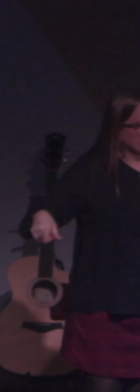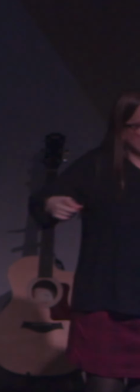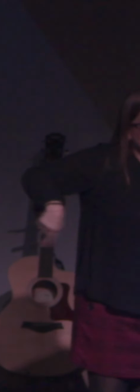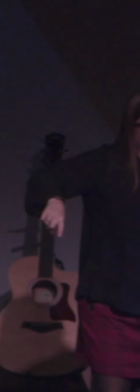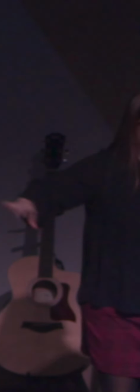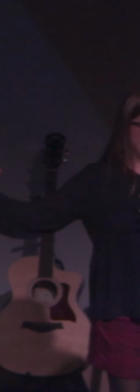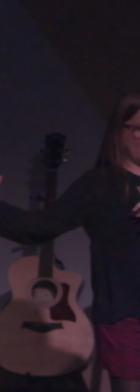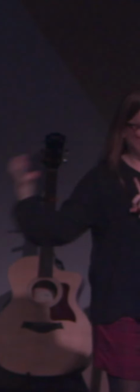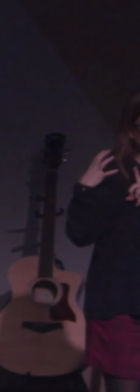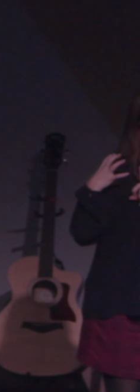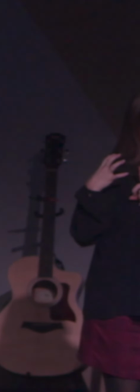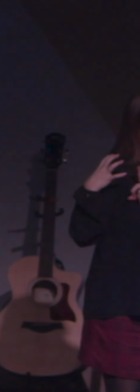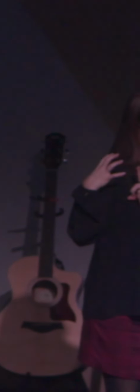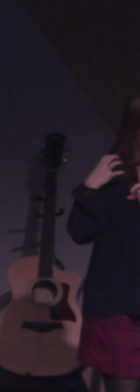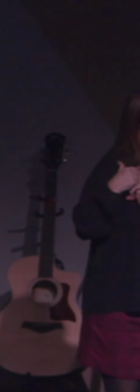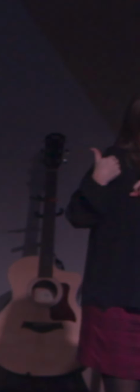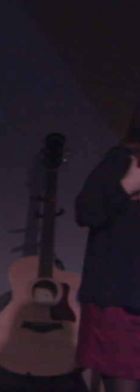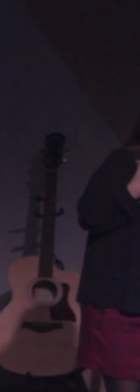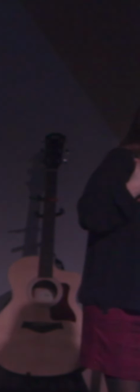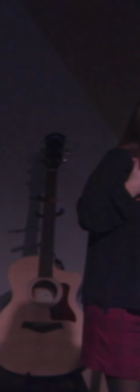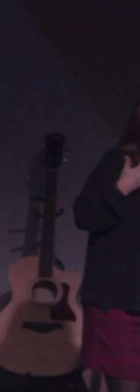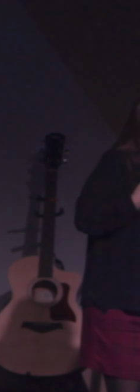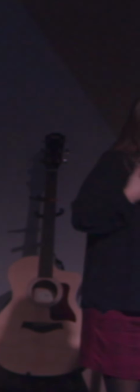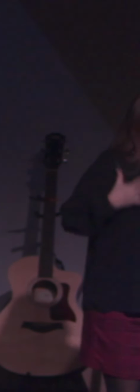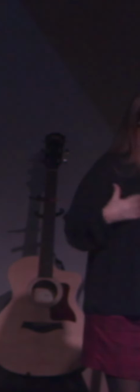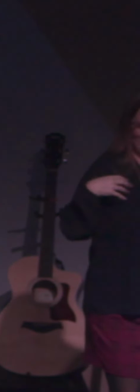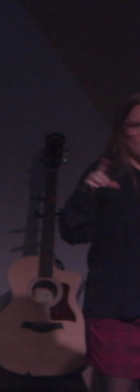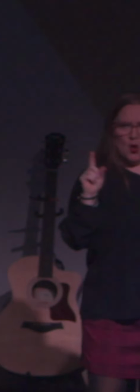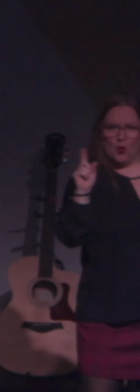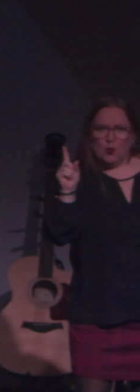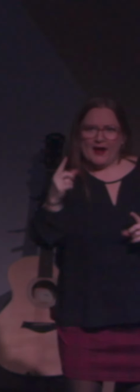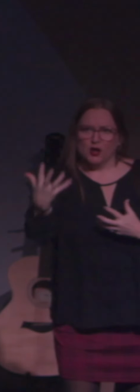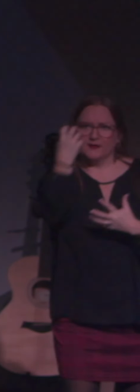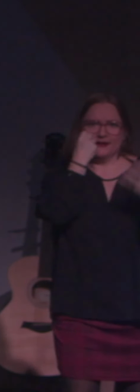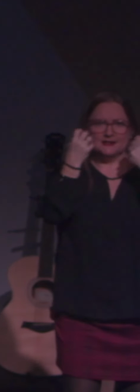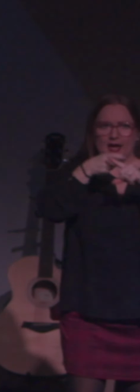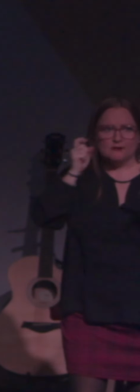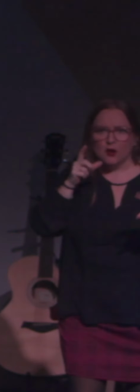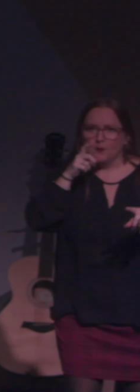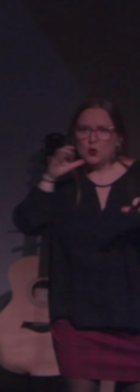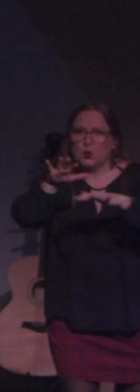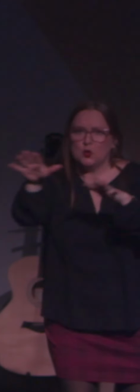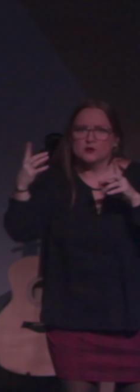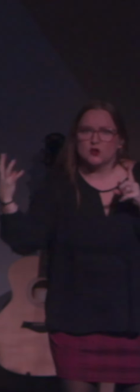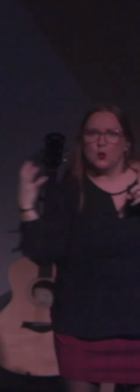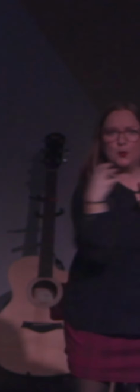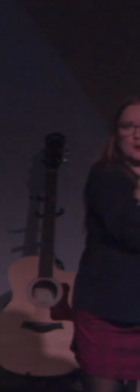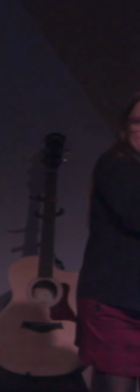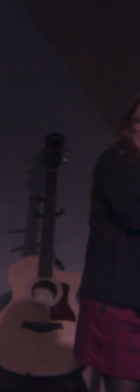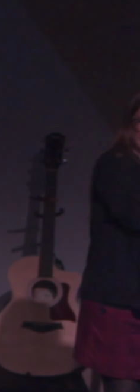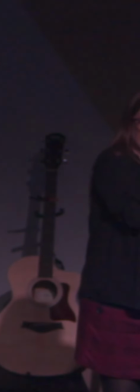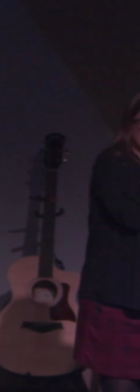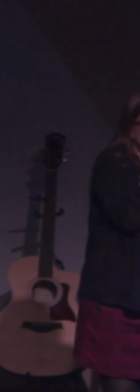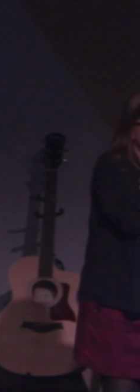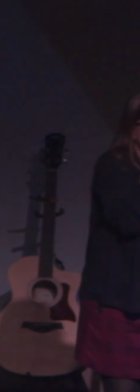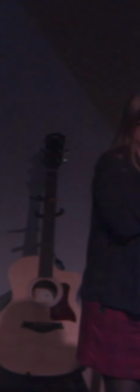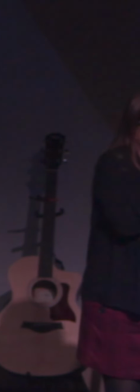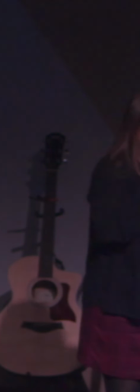they can possibly be to the shepherd, because they don't know where the attack's coming from. And it's so true in our own